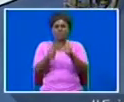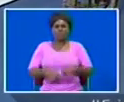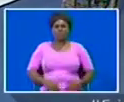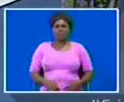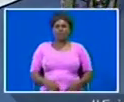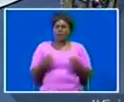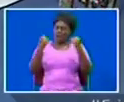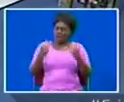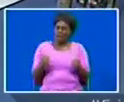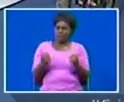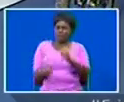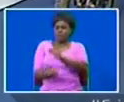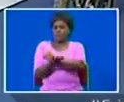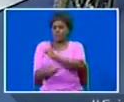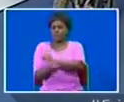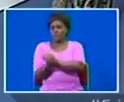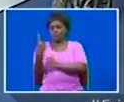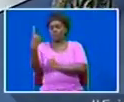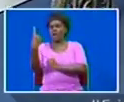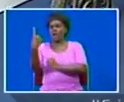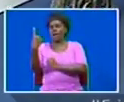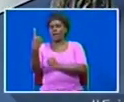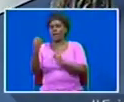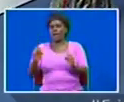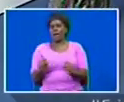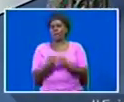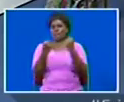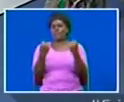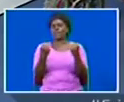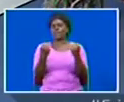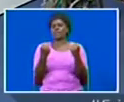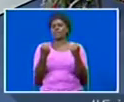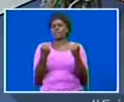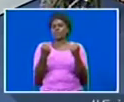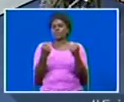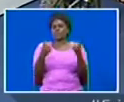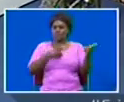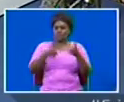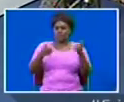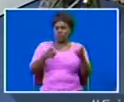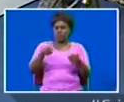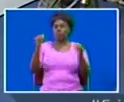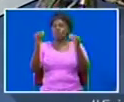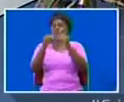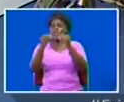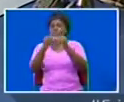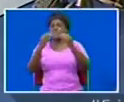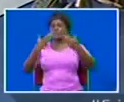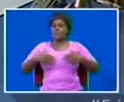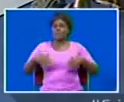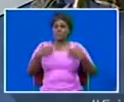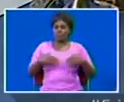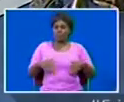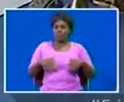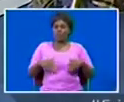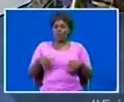hard to describe one particular event where, because it's been a trip where you actually get to meet the people who, you put